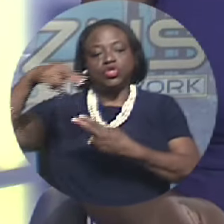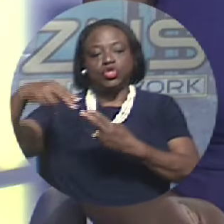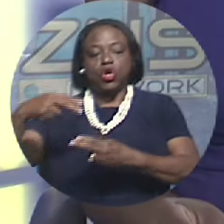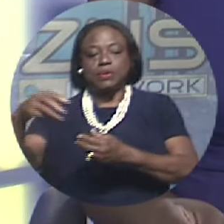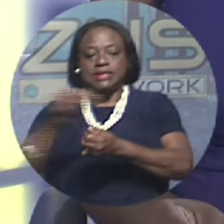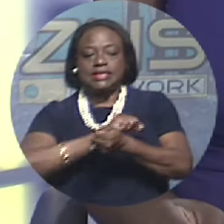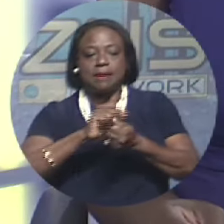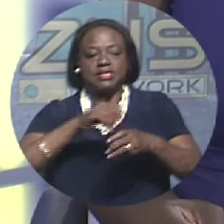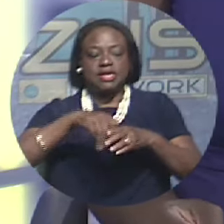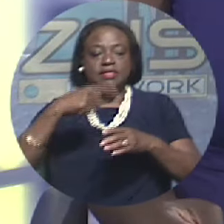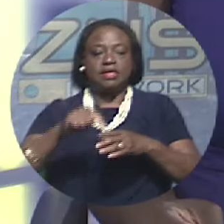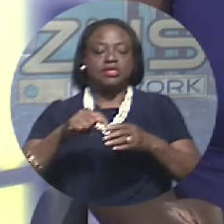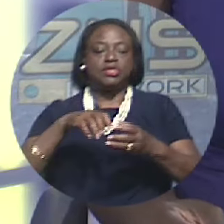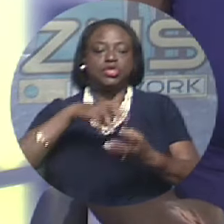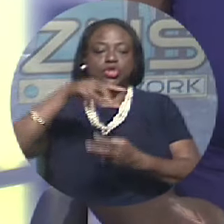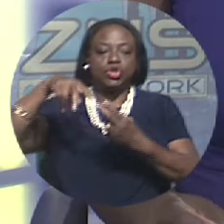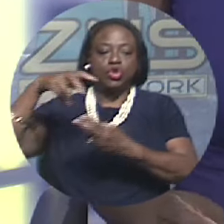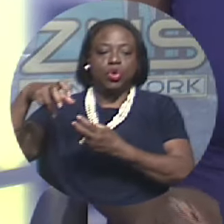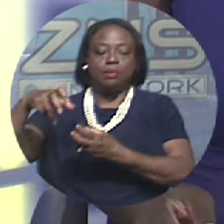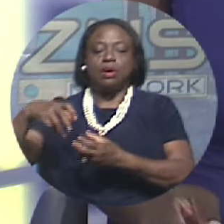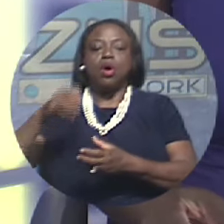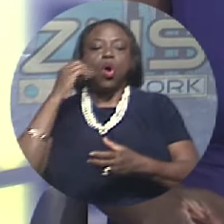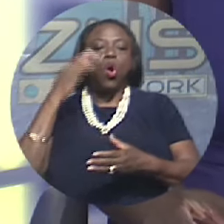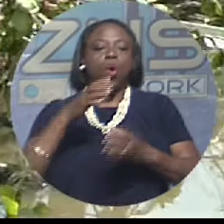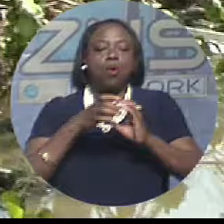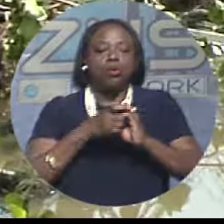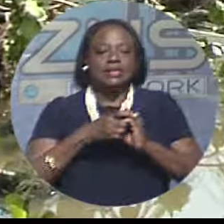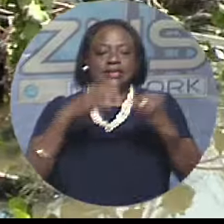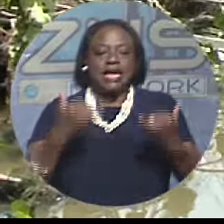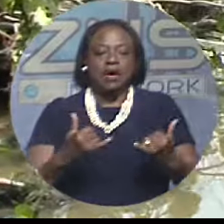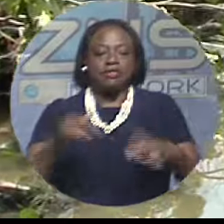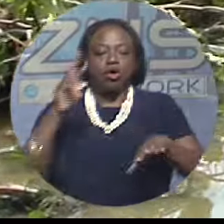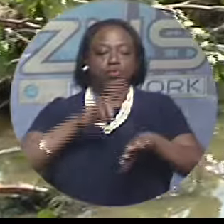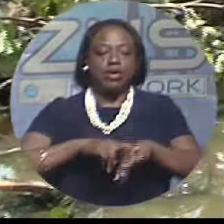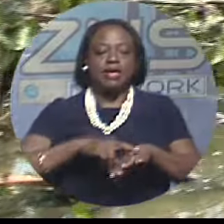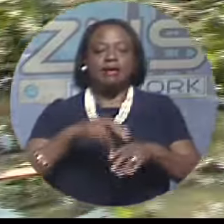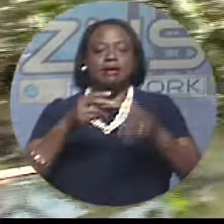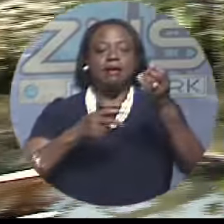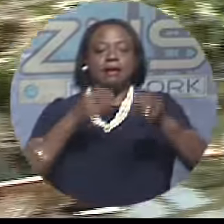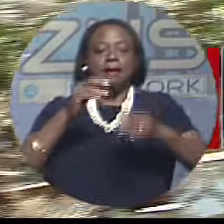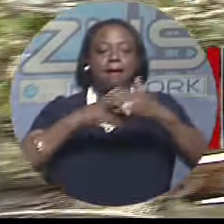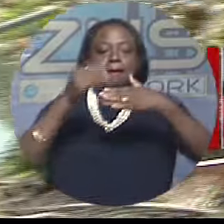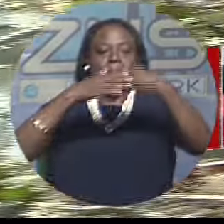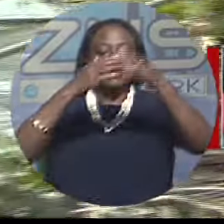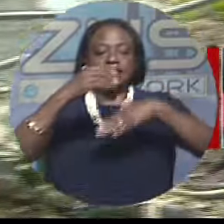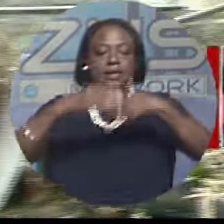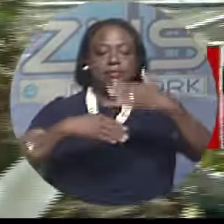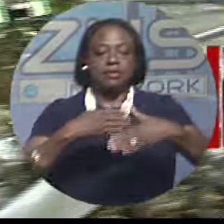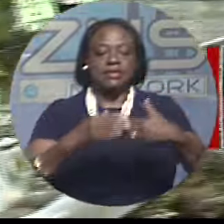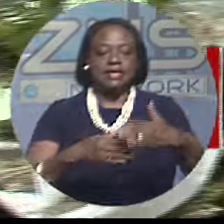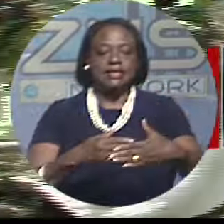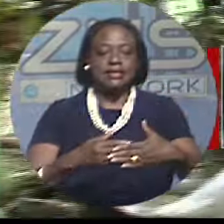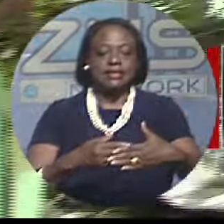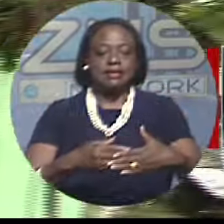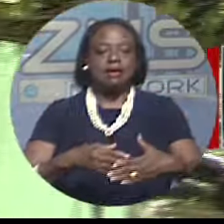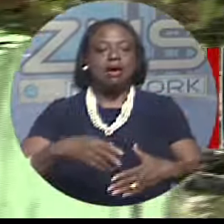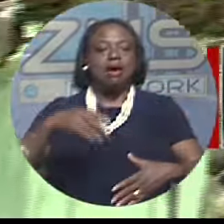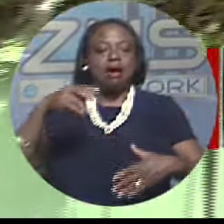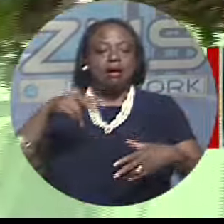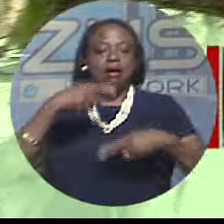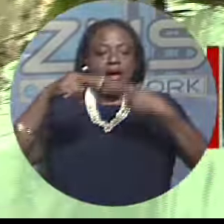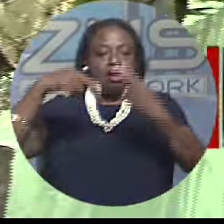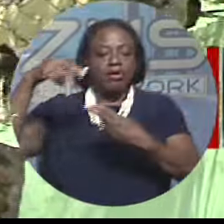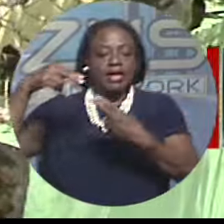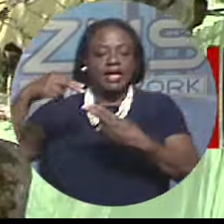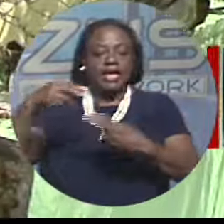with homeowners who are now in the rebuilding process. Hurricane Matthew hit many homes in southern New Providence hard. The